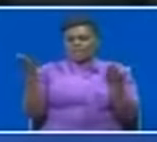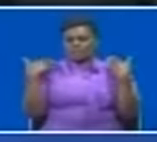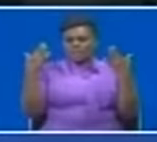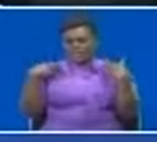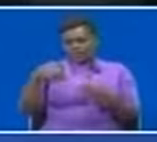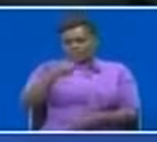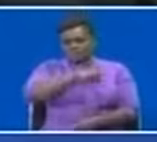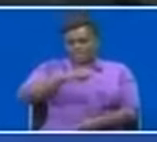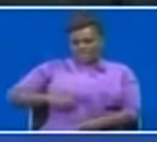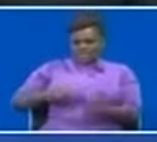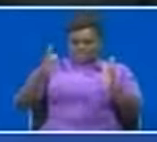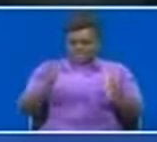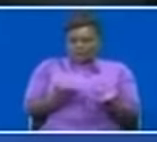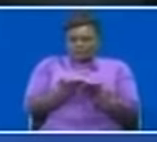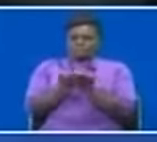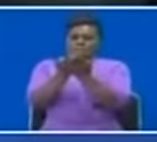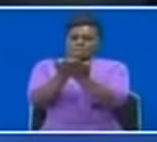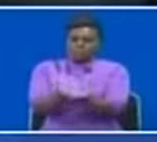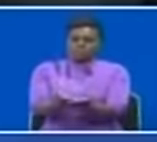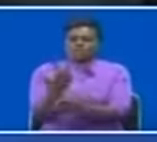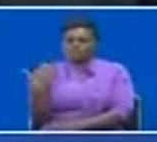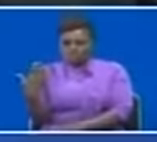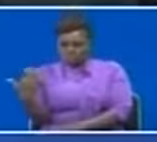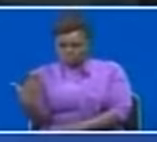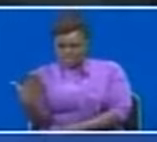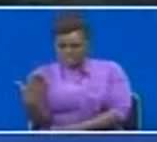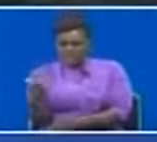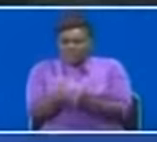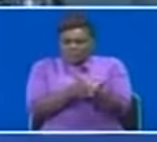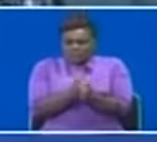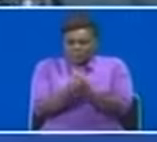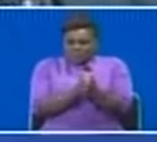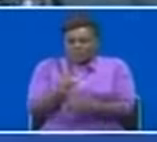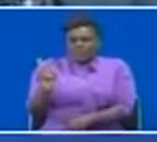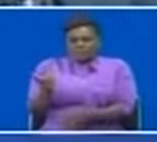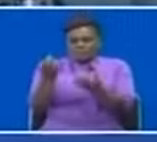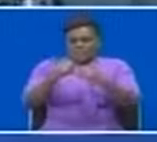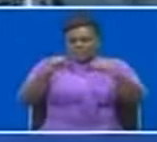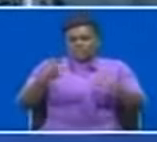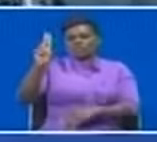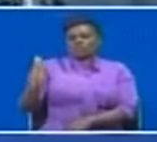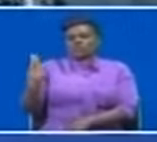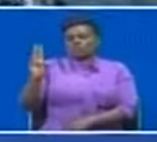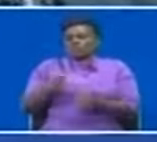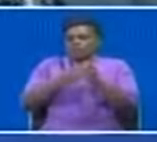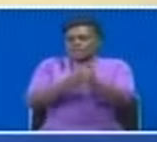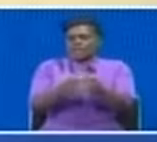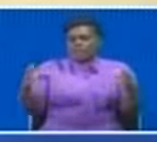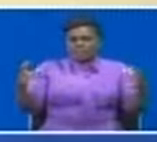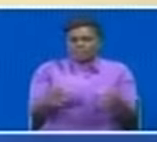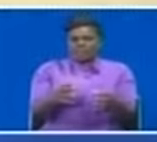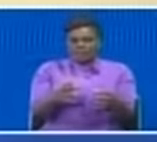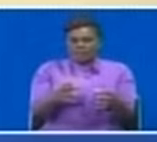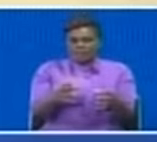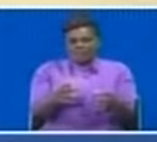Kirai Tumurungi presented the party documents to an excited President Uhuru Kenyatta, who is the party leader. And it is